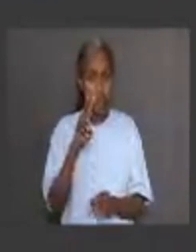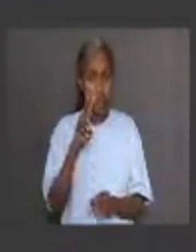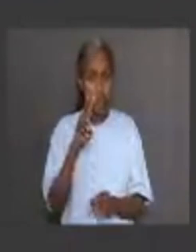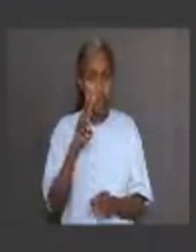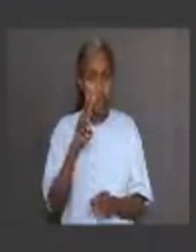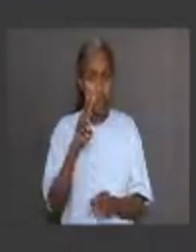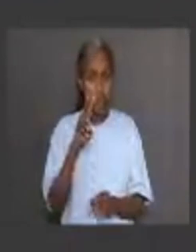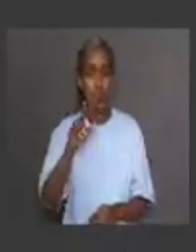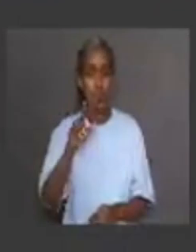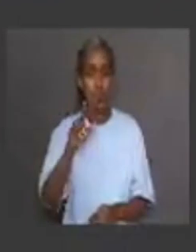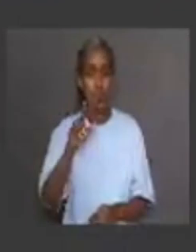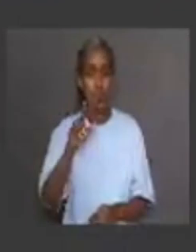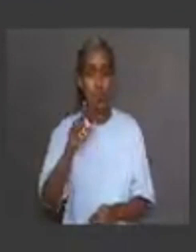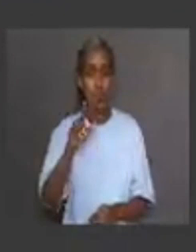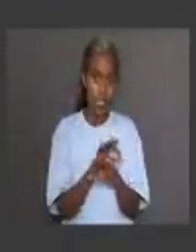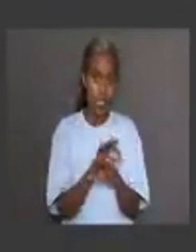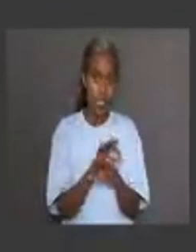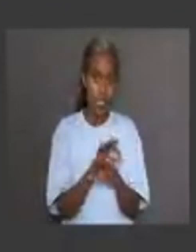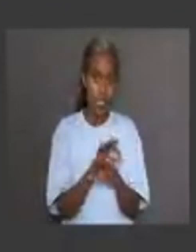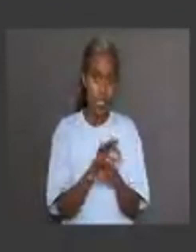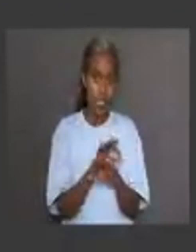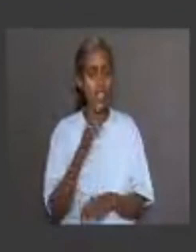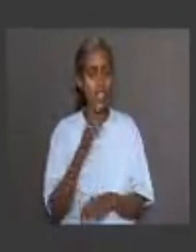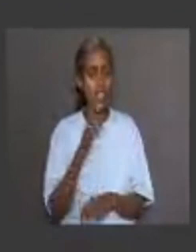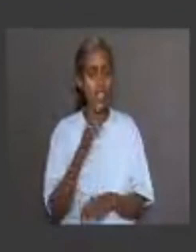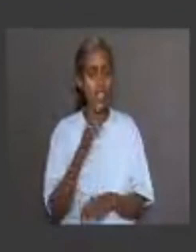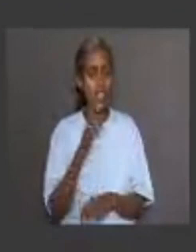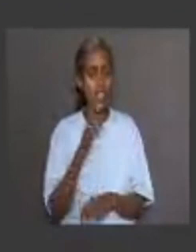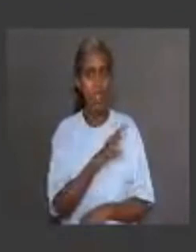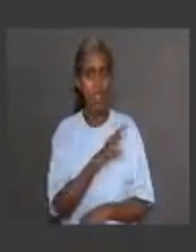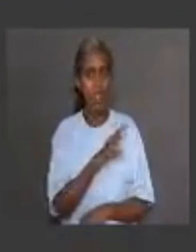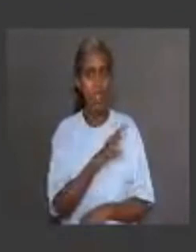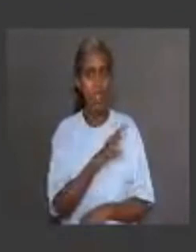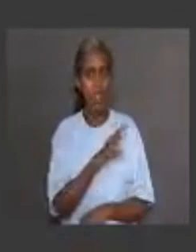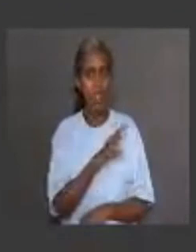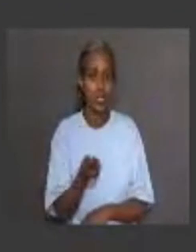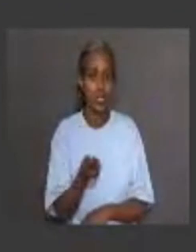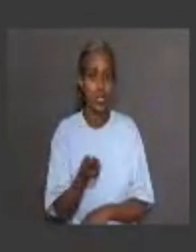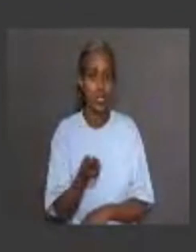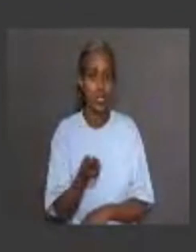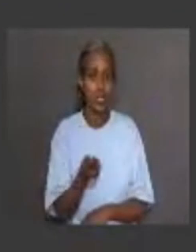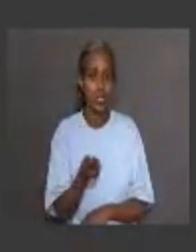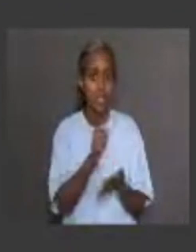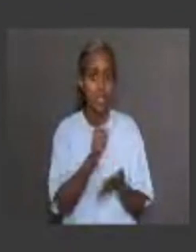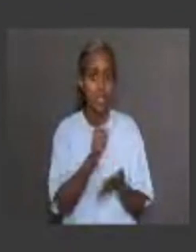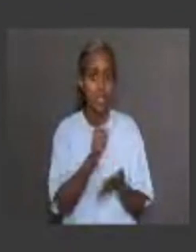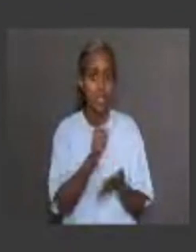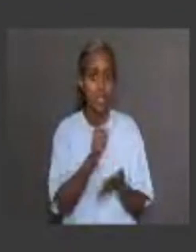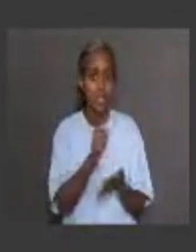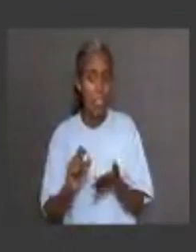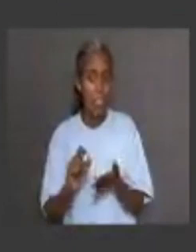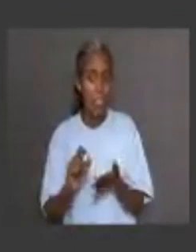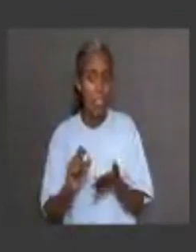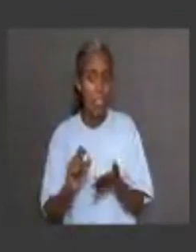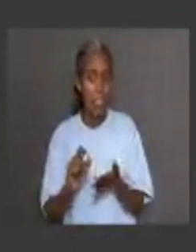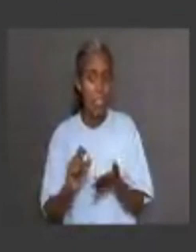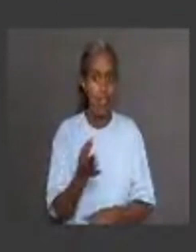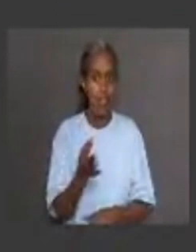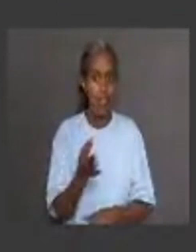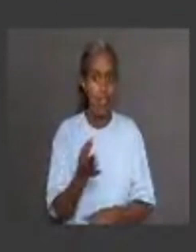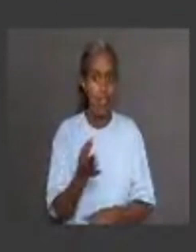polynomial functions, f and g, is written as f